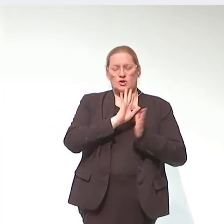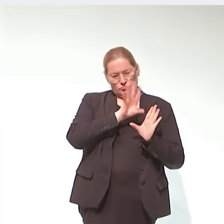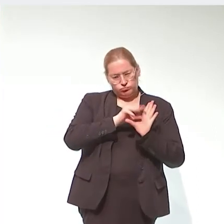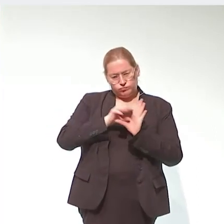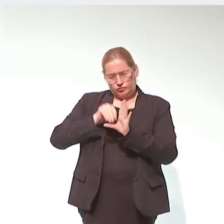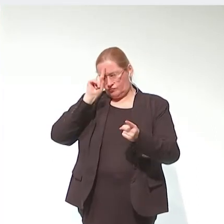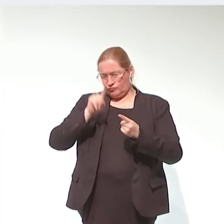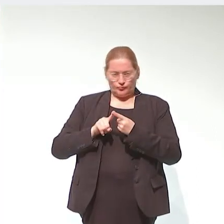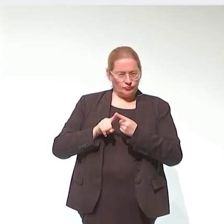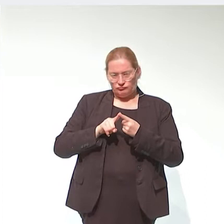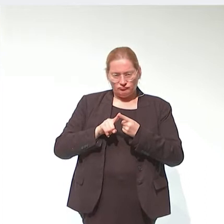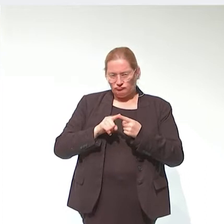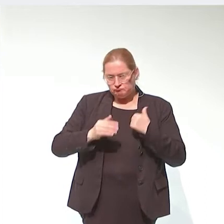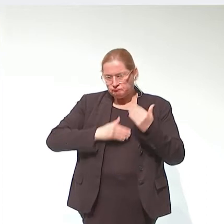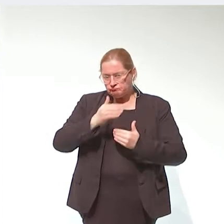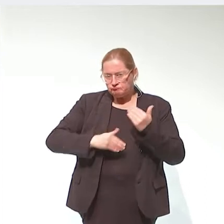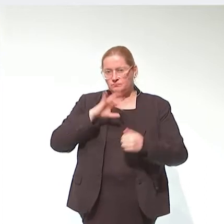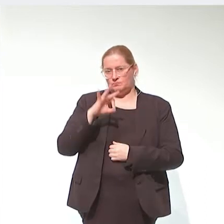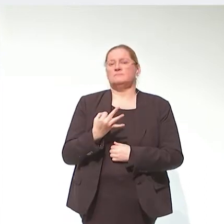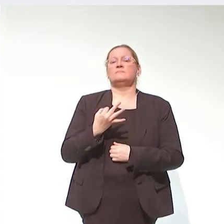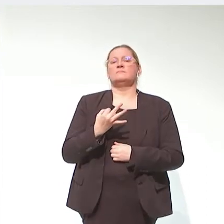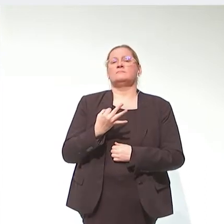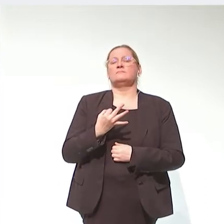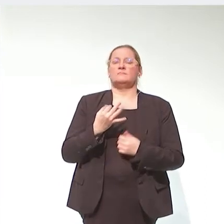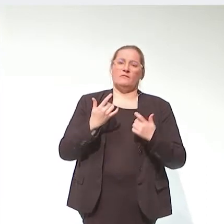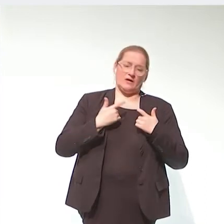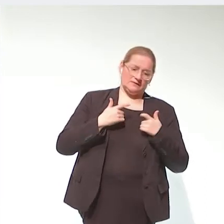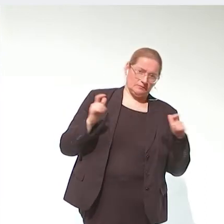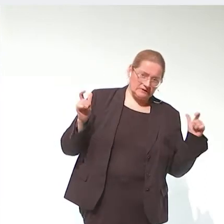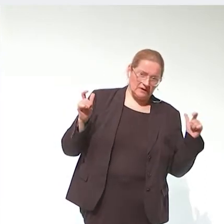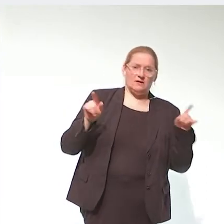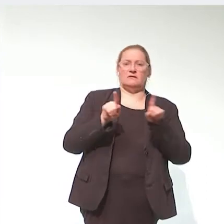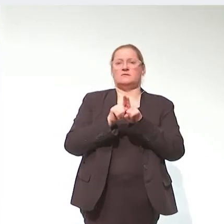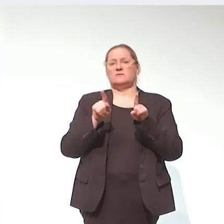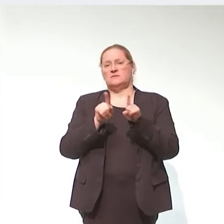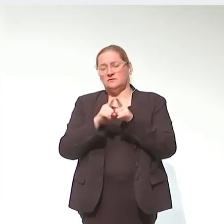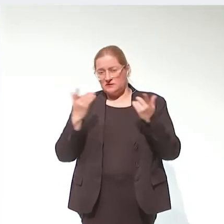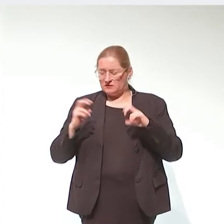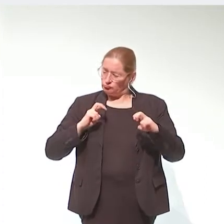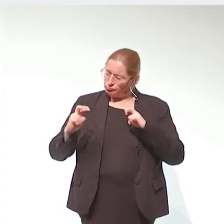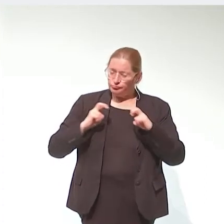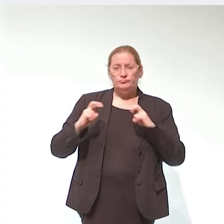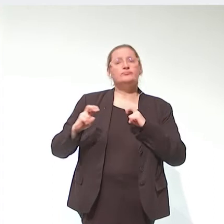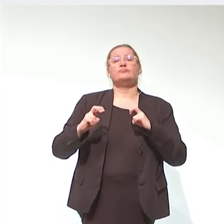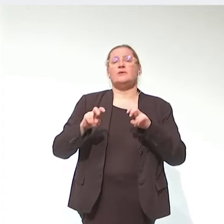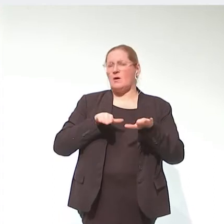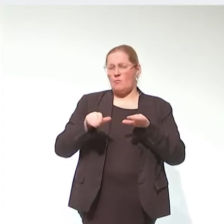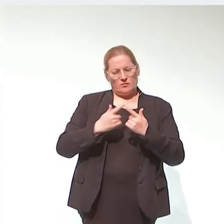and multimodal mobility for persons with disabilities. In 2017, a